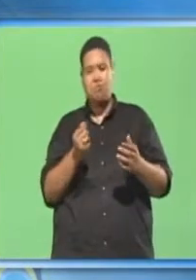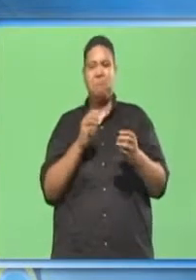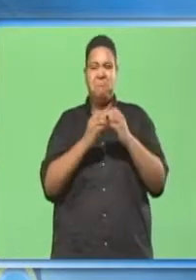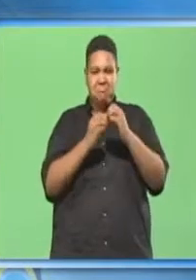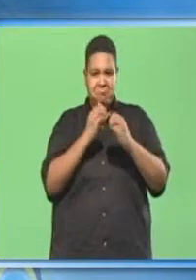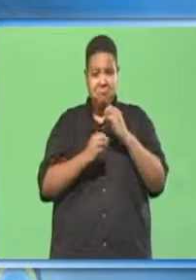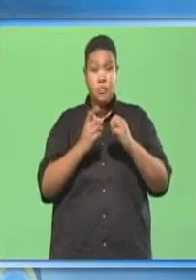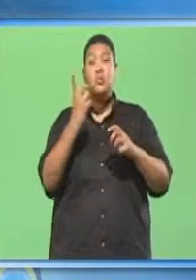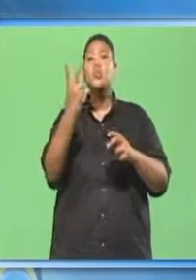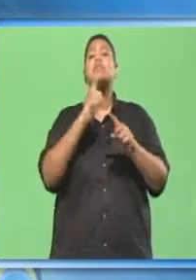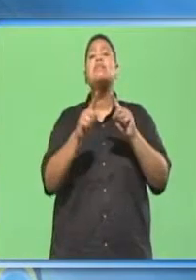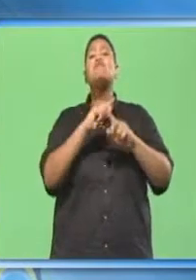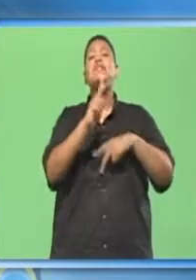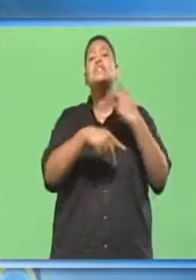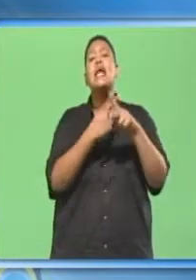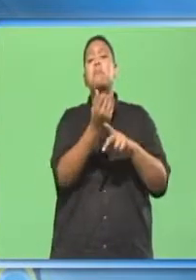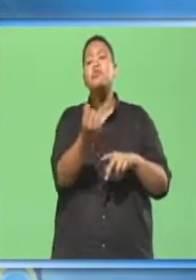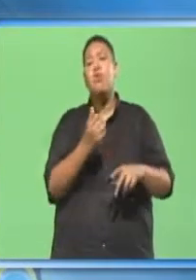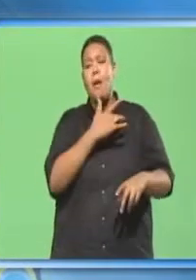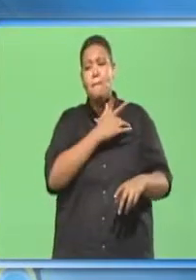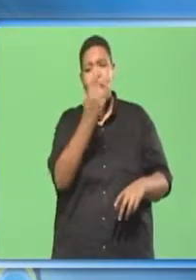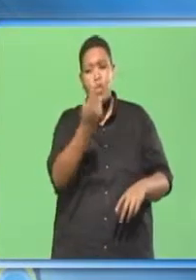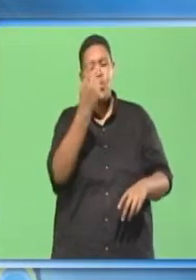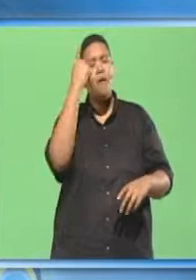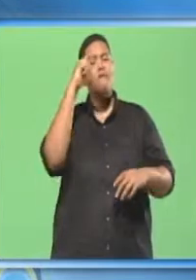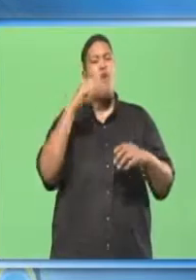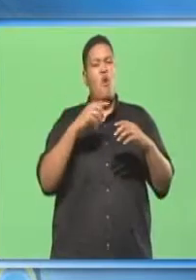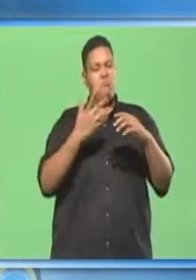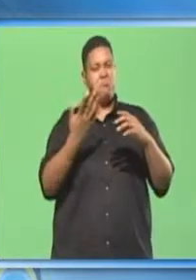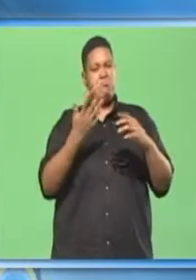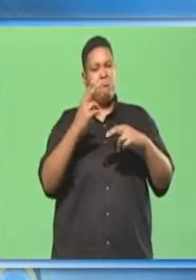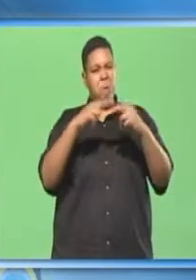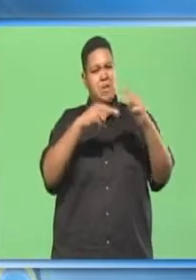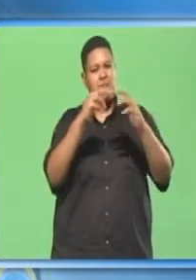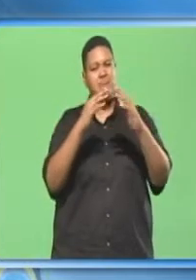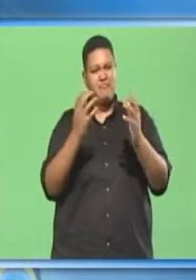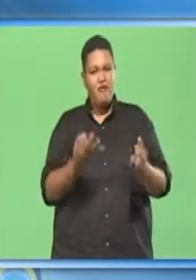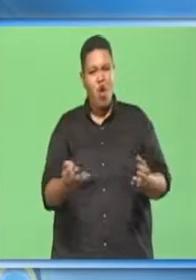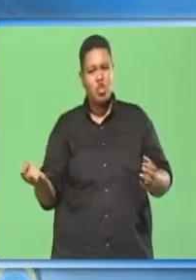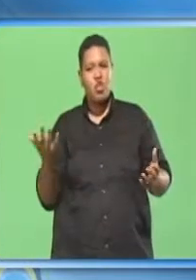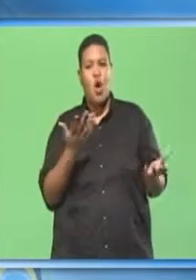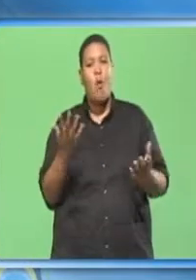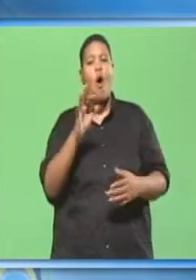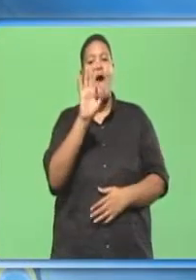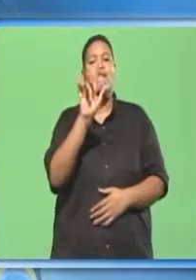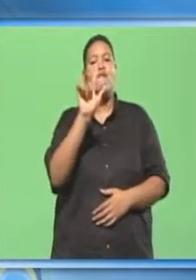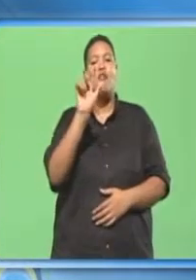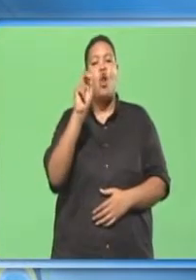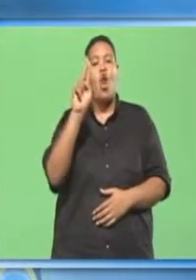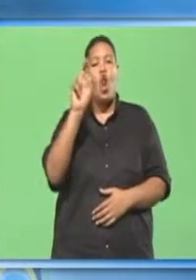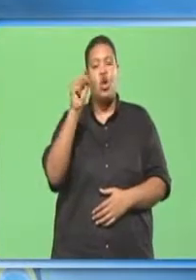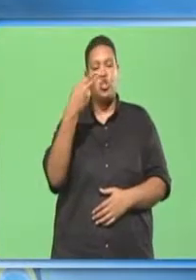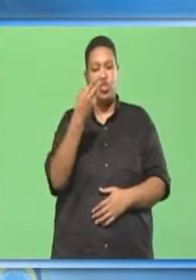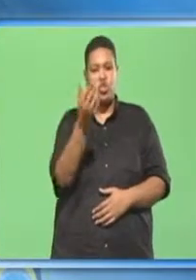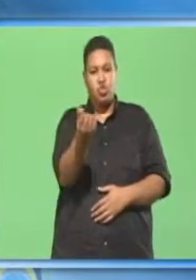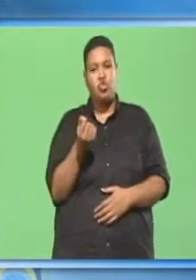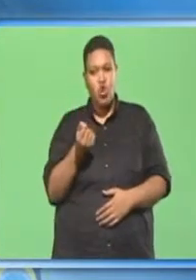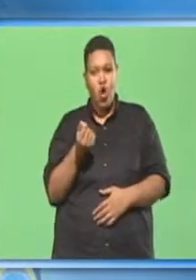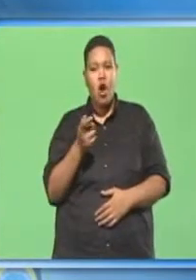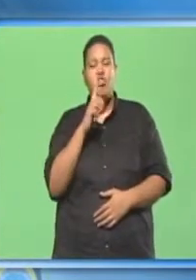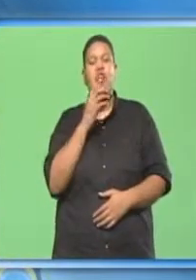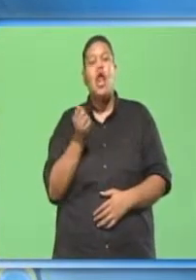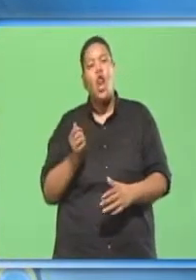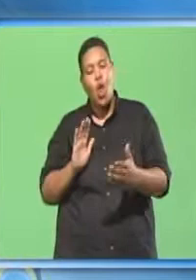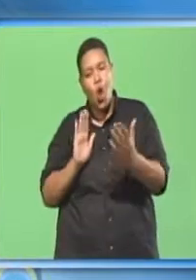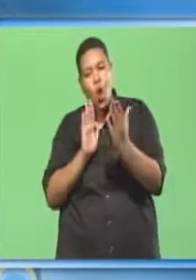Two types of drawers are usually used in furniture construction. These are flush drawers. Flush drawers close